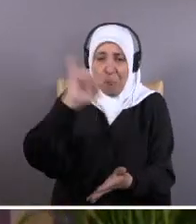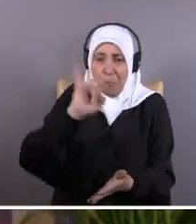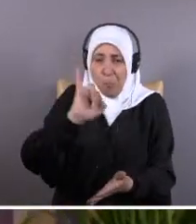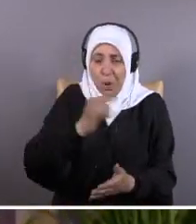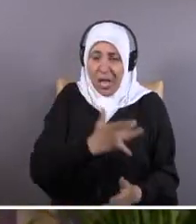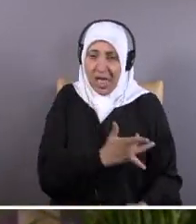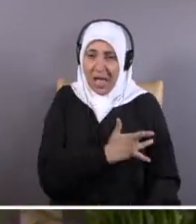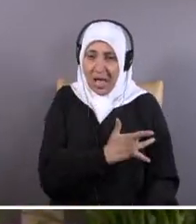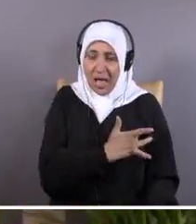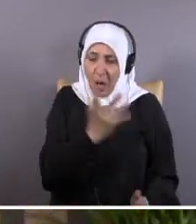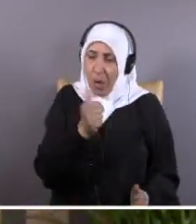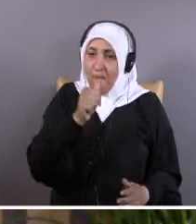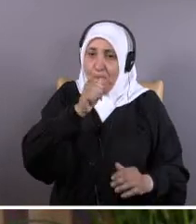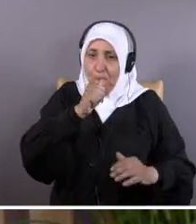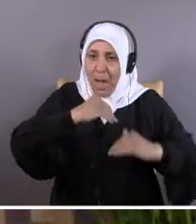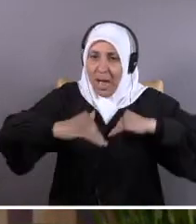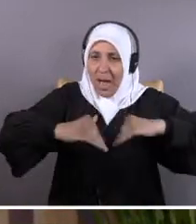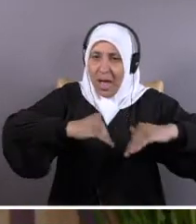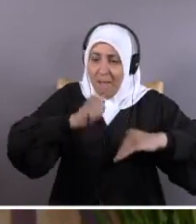Water is life.